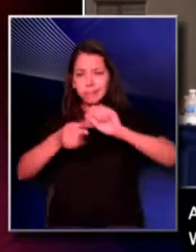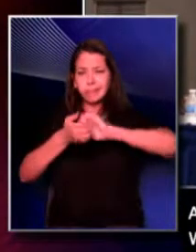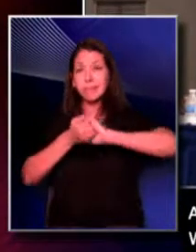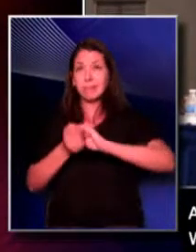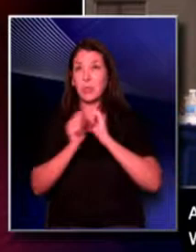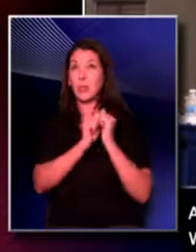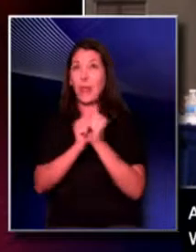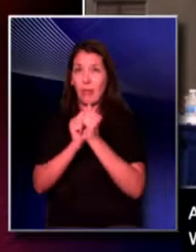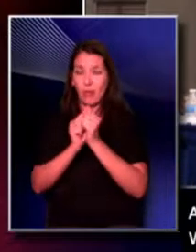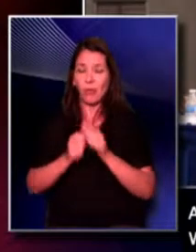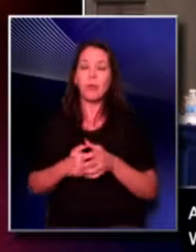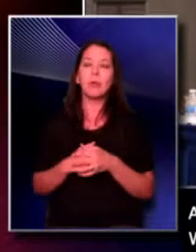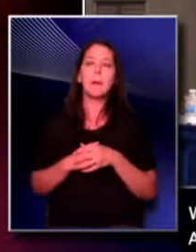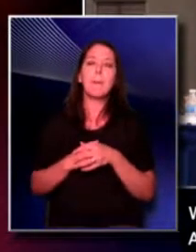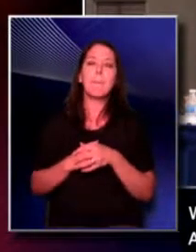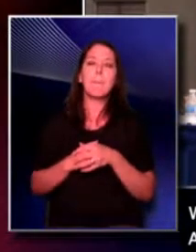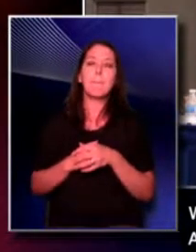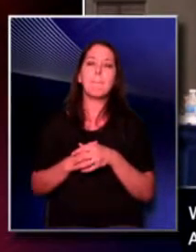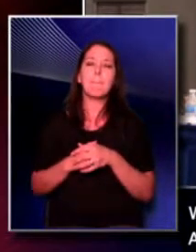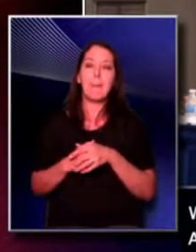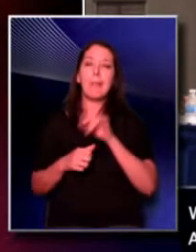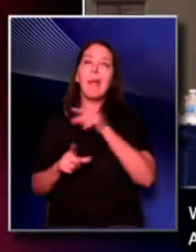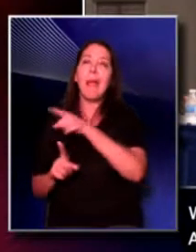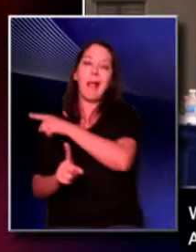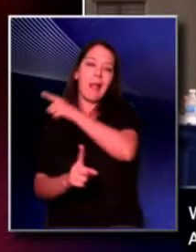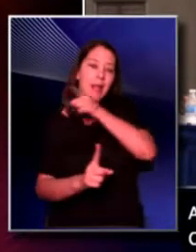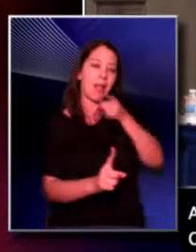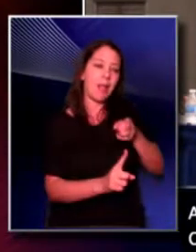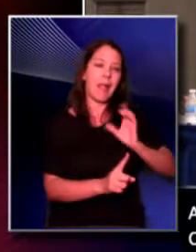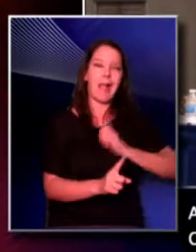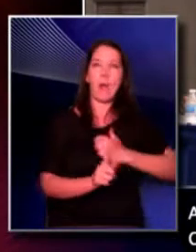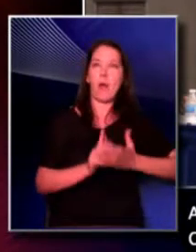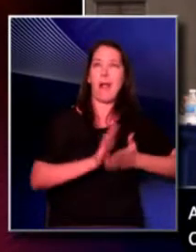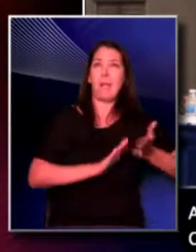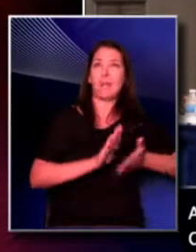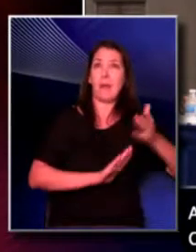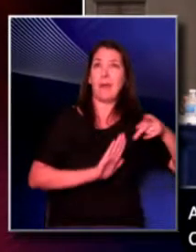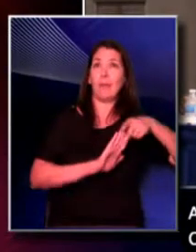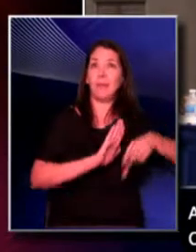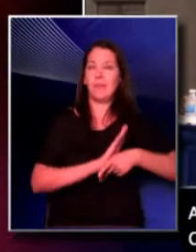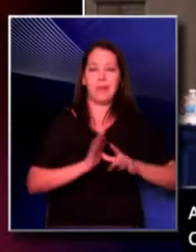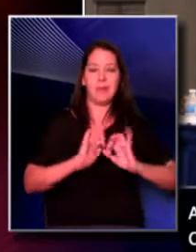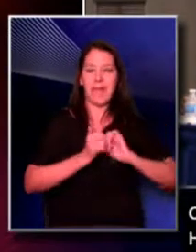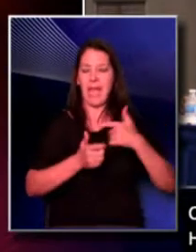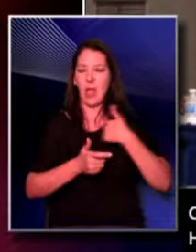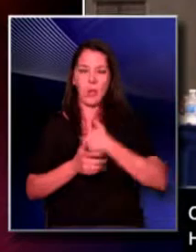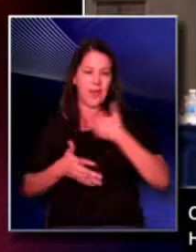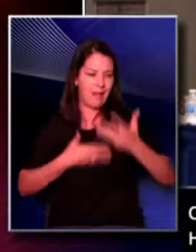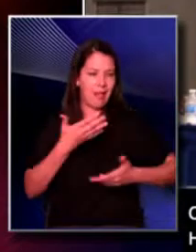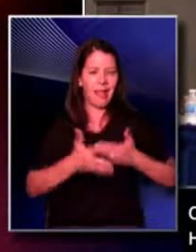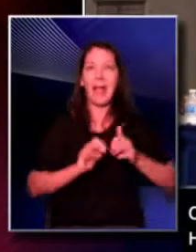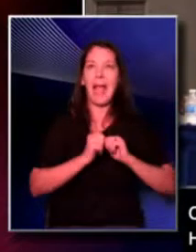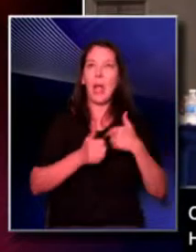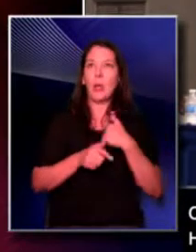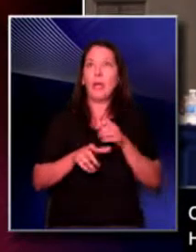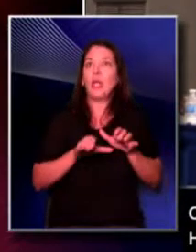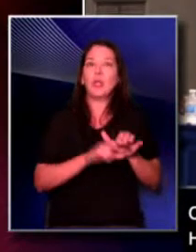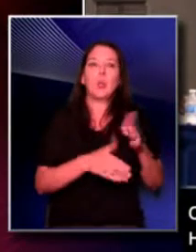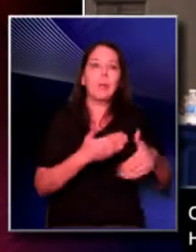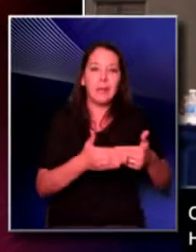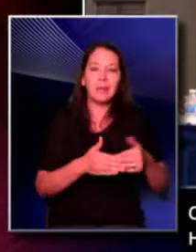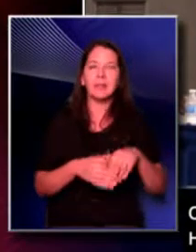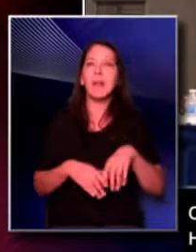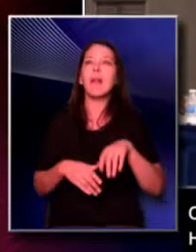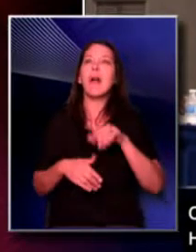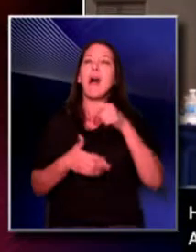goes back to the operating principle. How do we embed that, the accountability piece? the collaboration